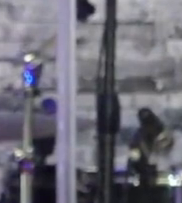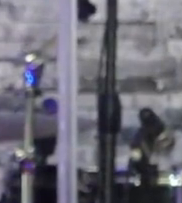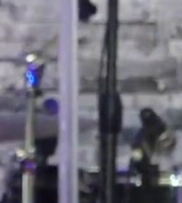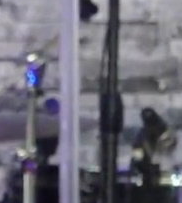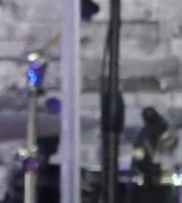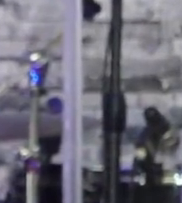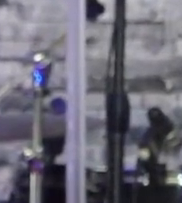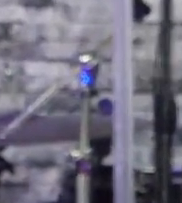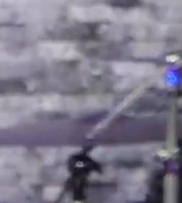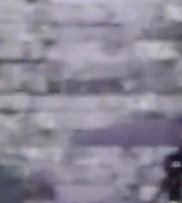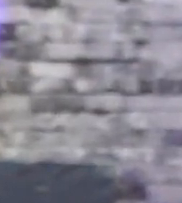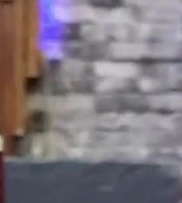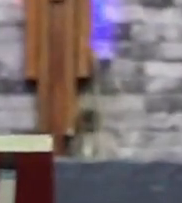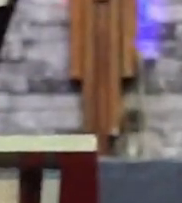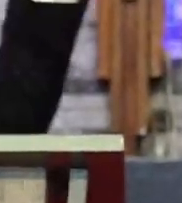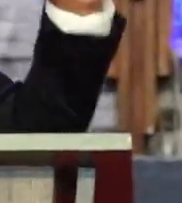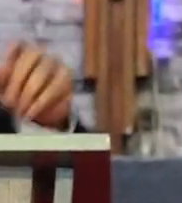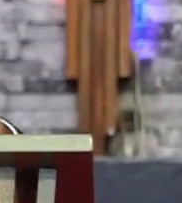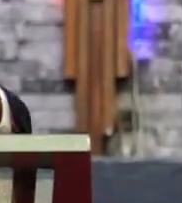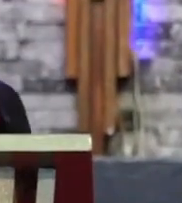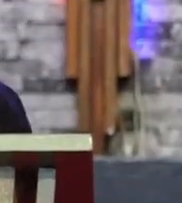Absolutely an amazing man.